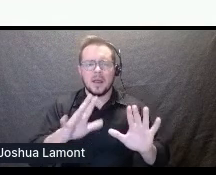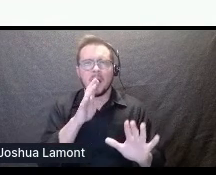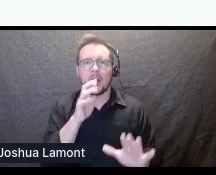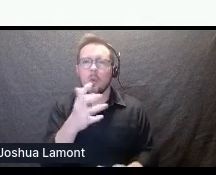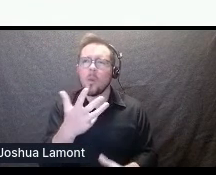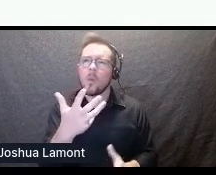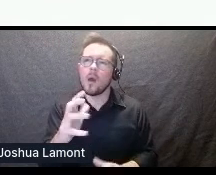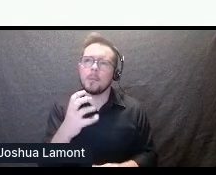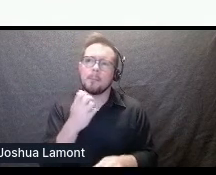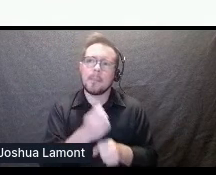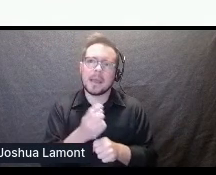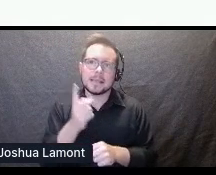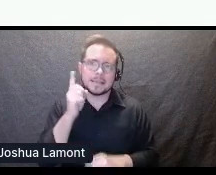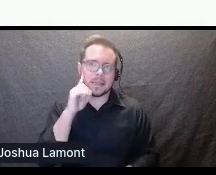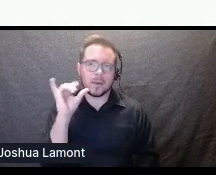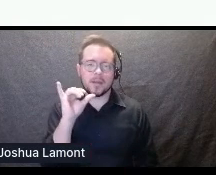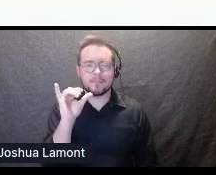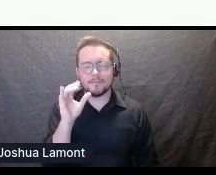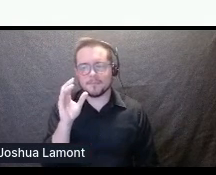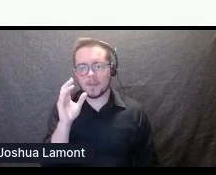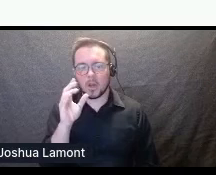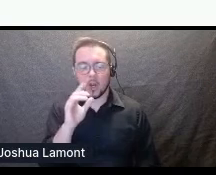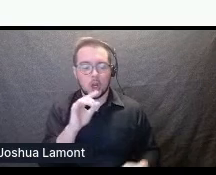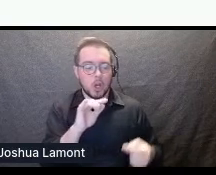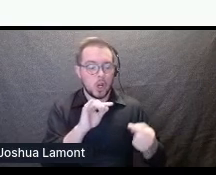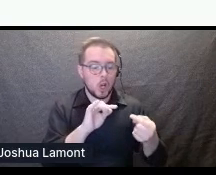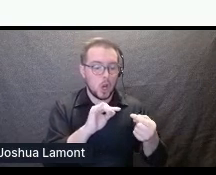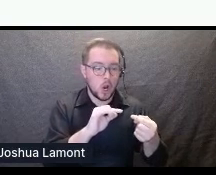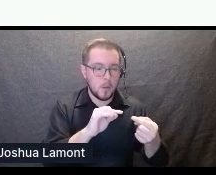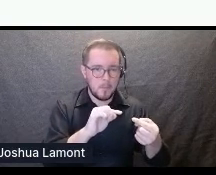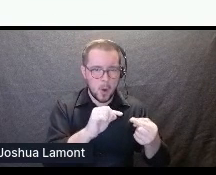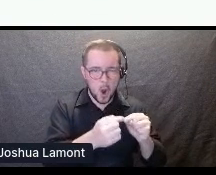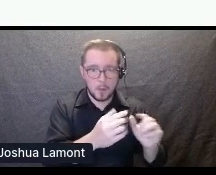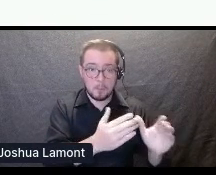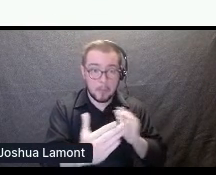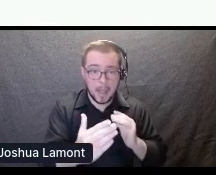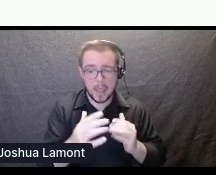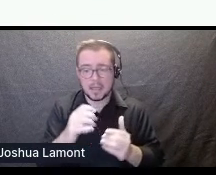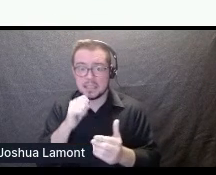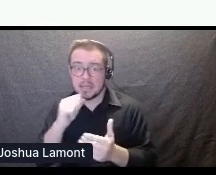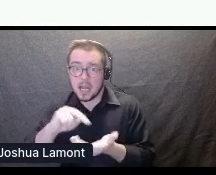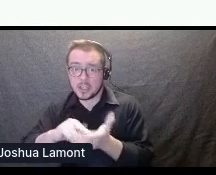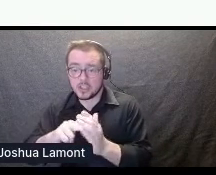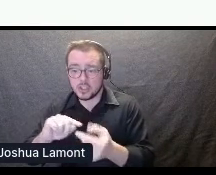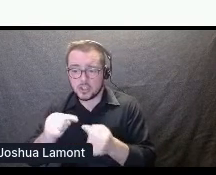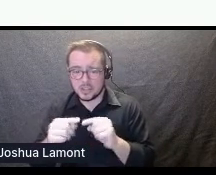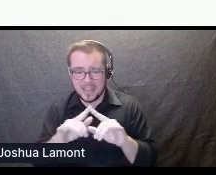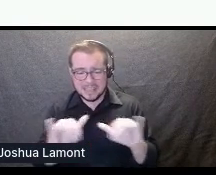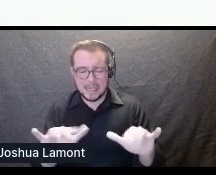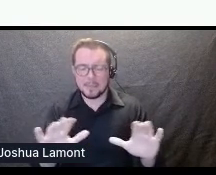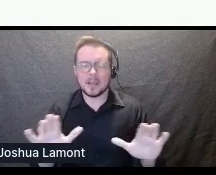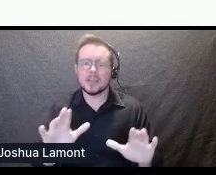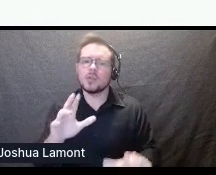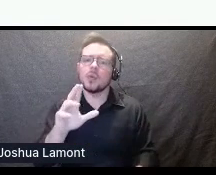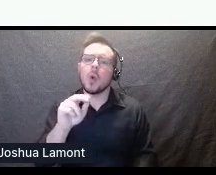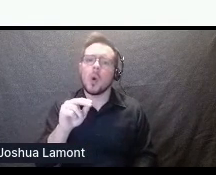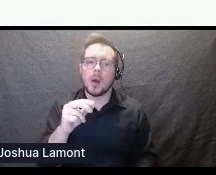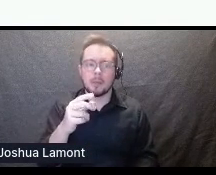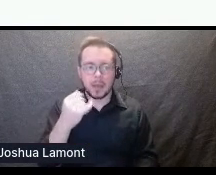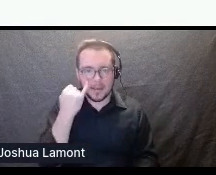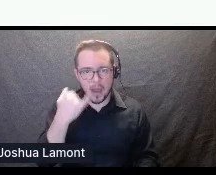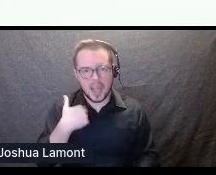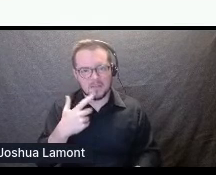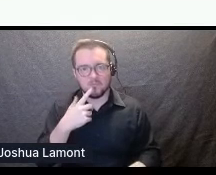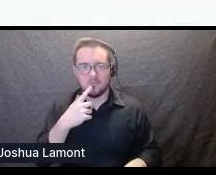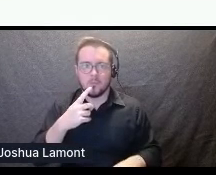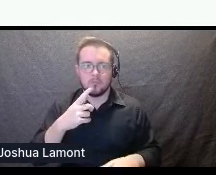if unintentional harm and intentional harm are the same. So a lot of us might feel like if I do stamp the person's toe on